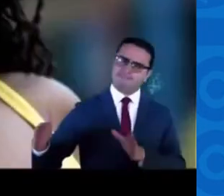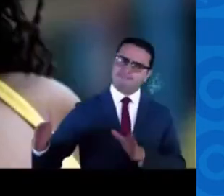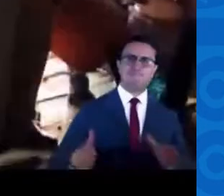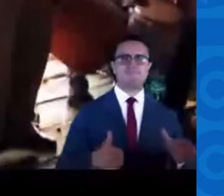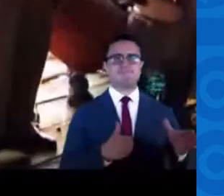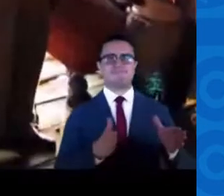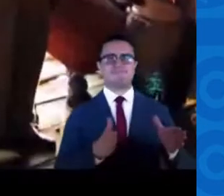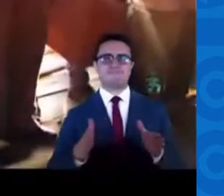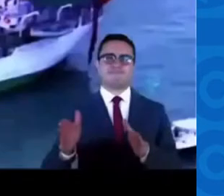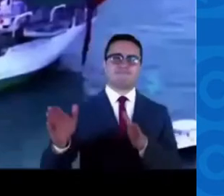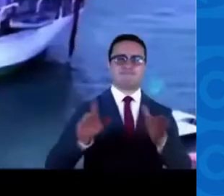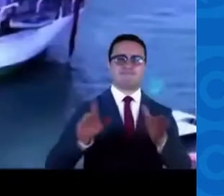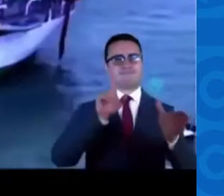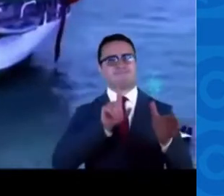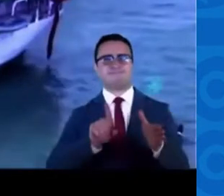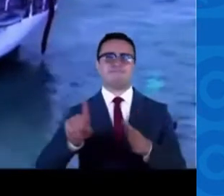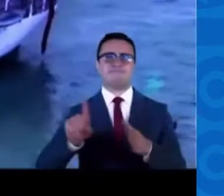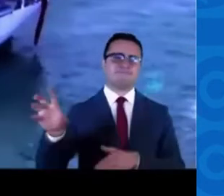Claro.